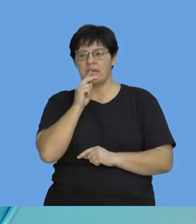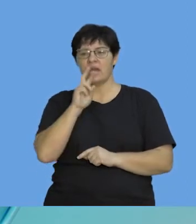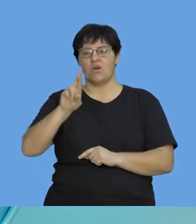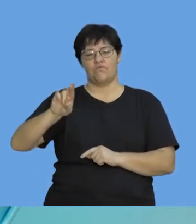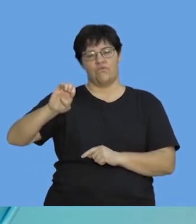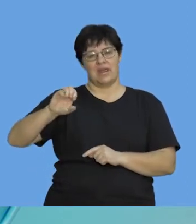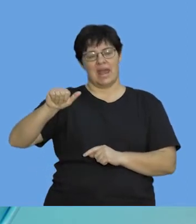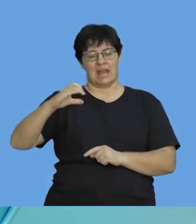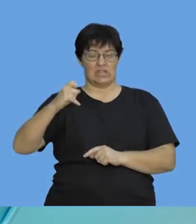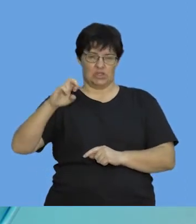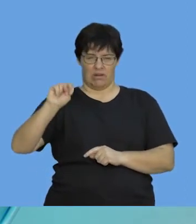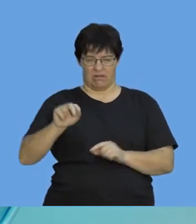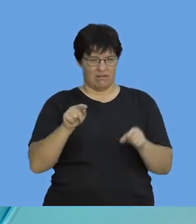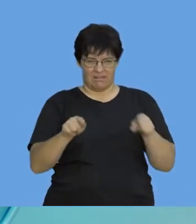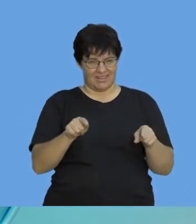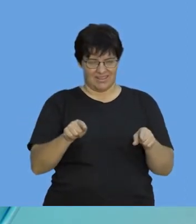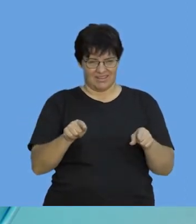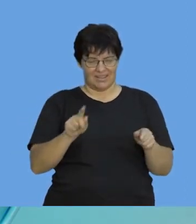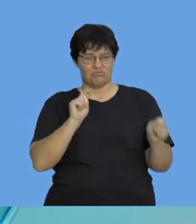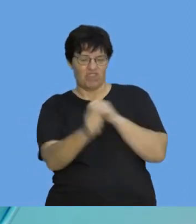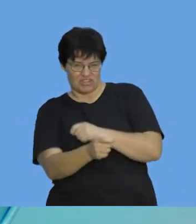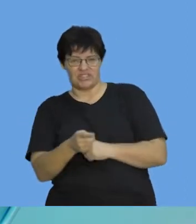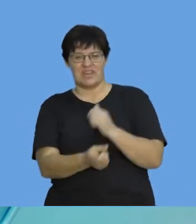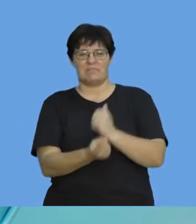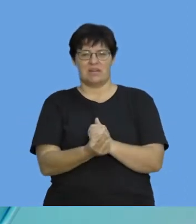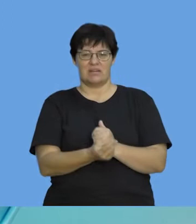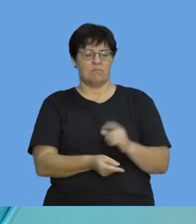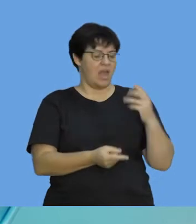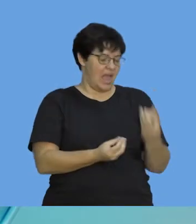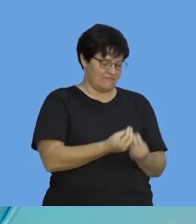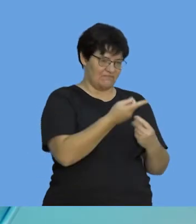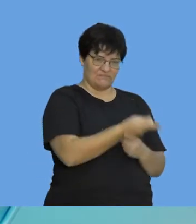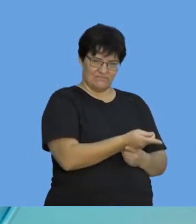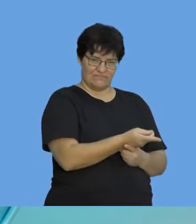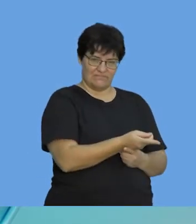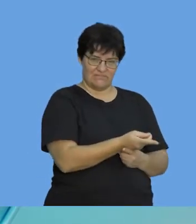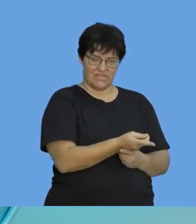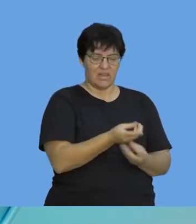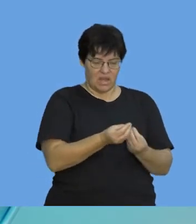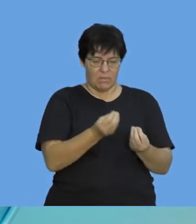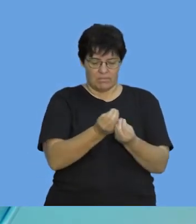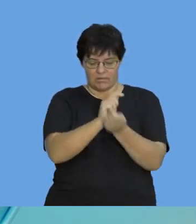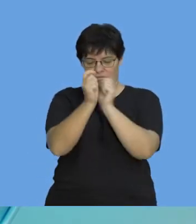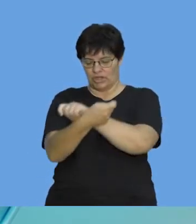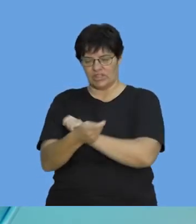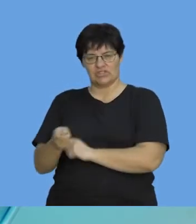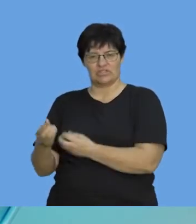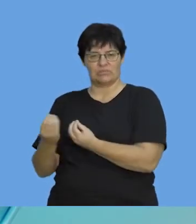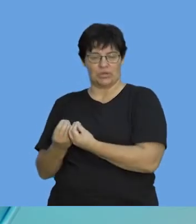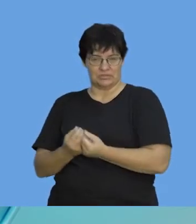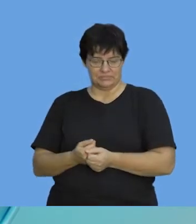talk of a chemical reaction, we are saying we've got reactants which are converted to products, and these products, they are